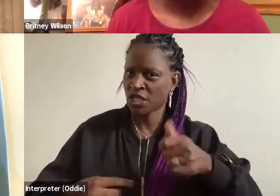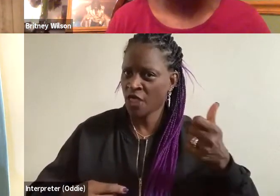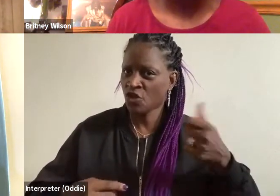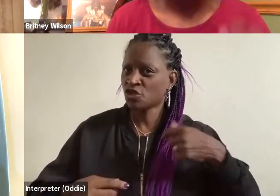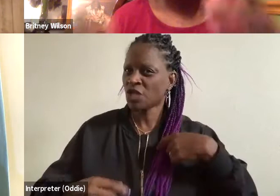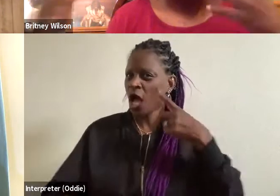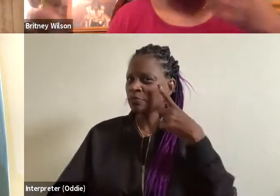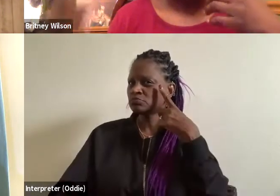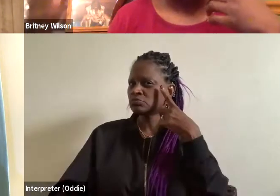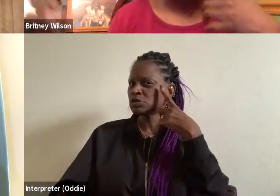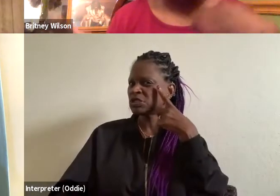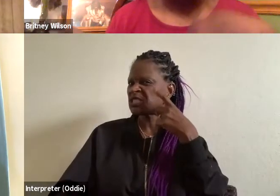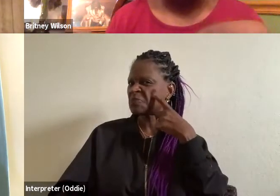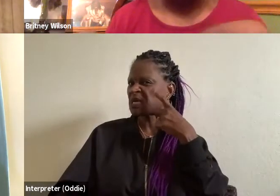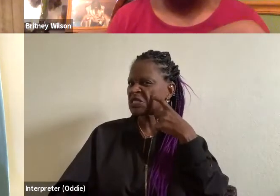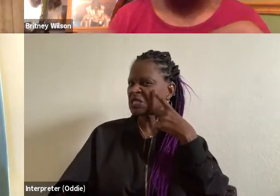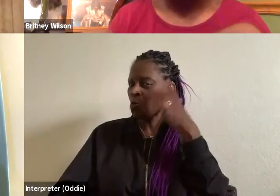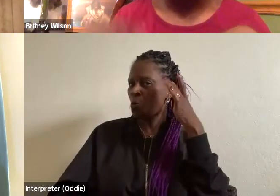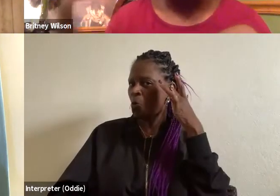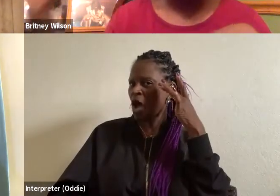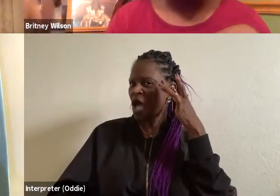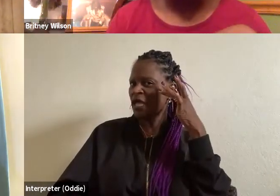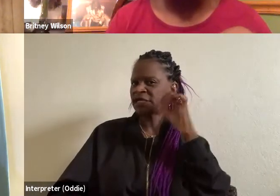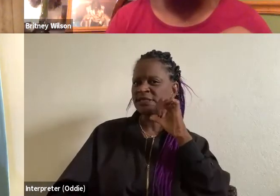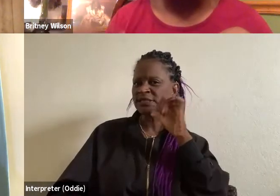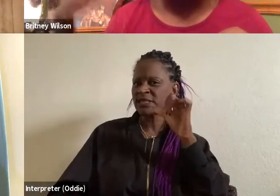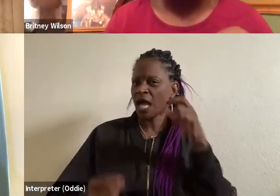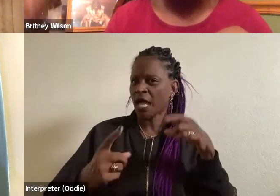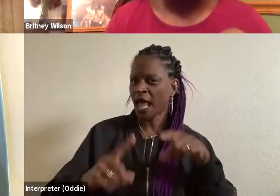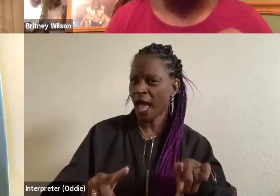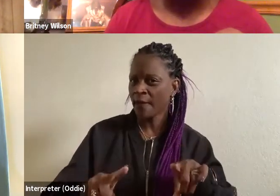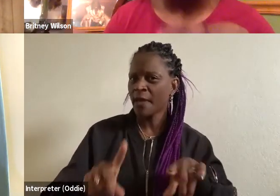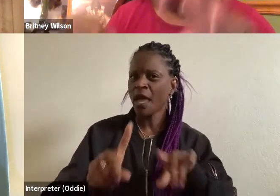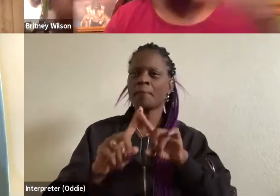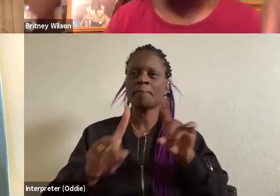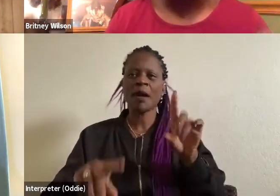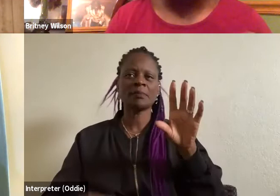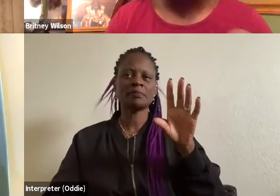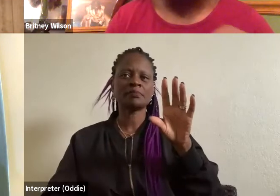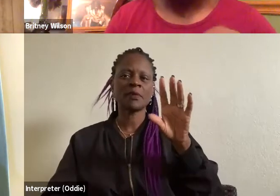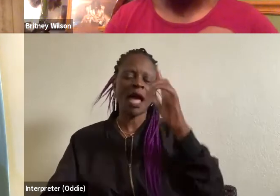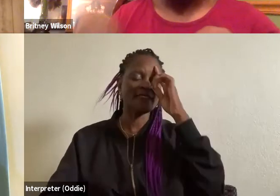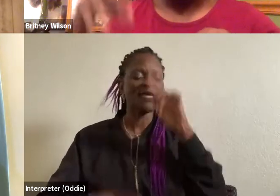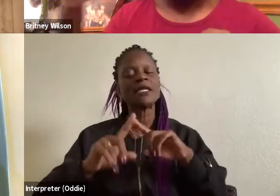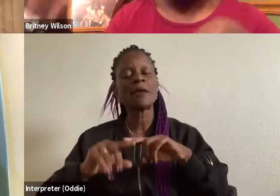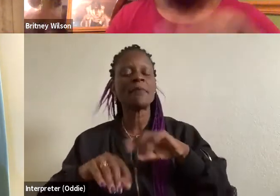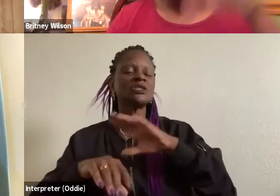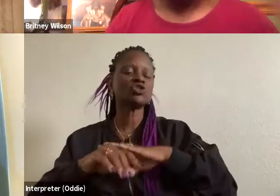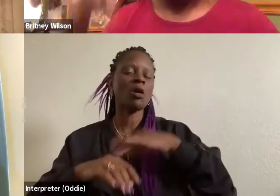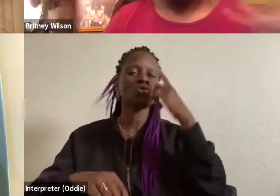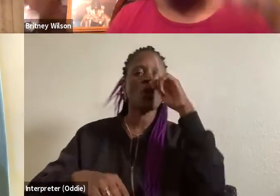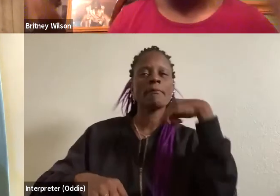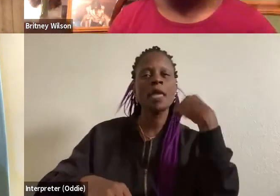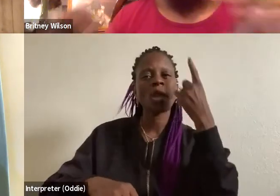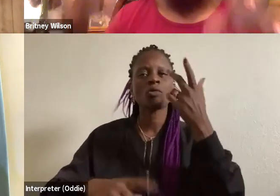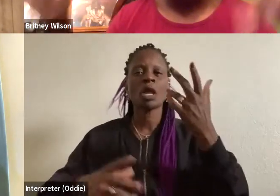yet. And I think it's rooted in that, and in those notions of like masculinity and appearances and